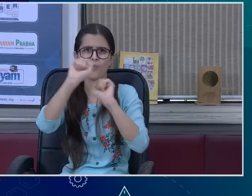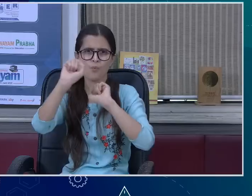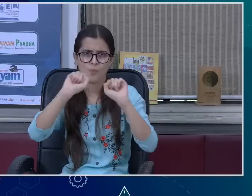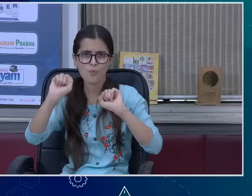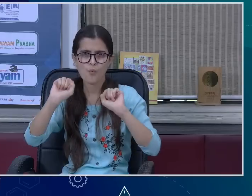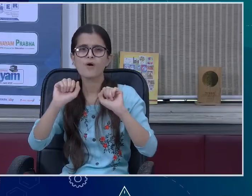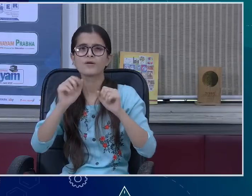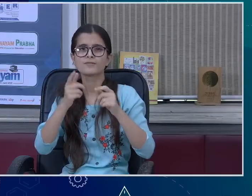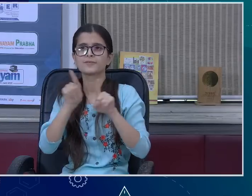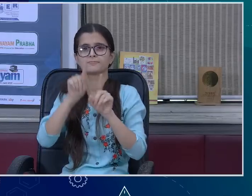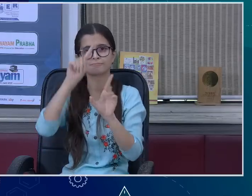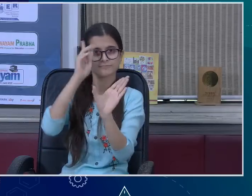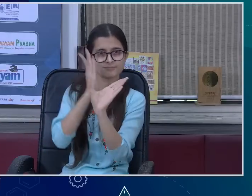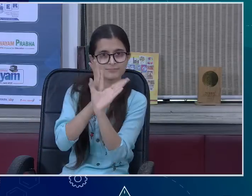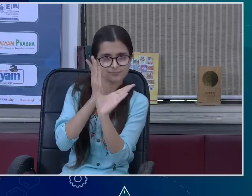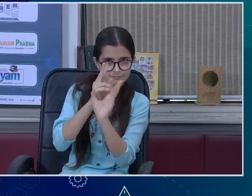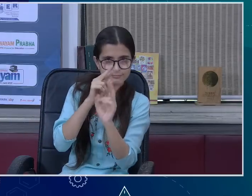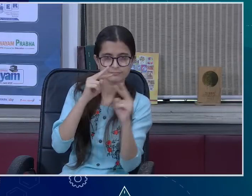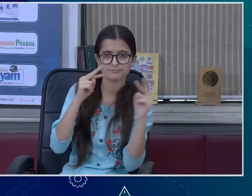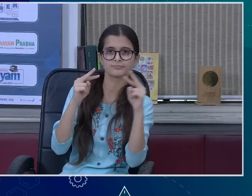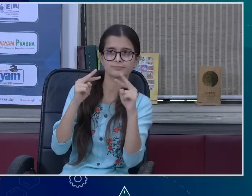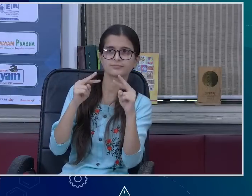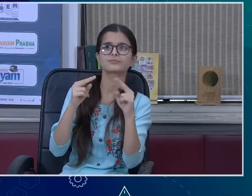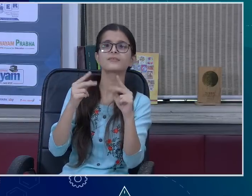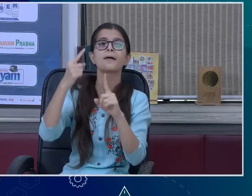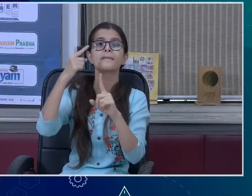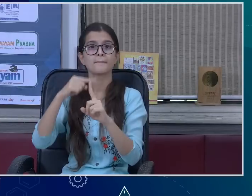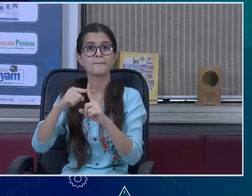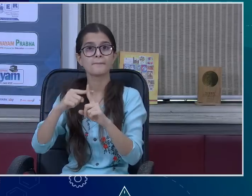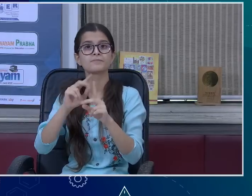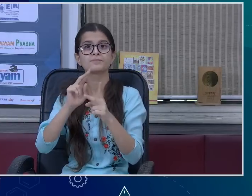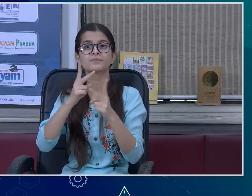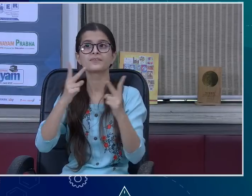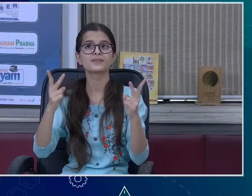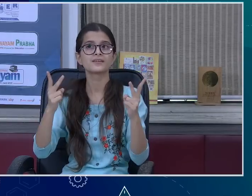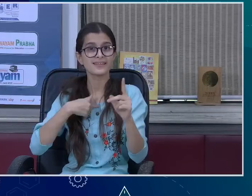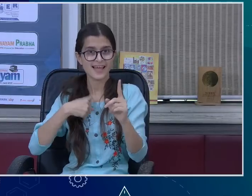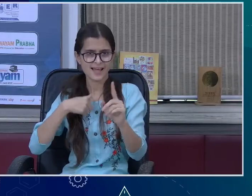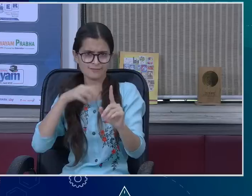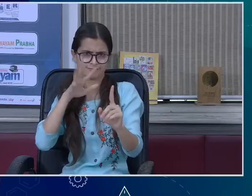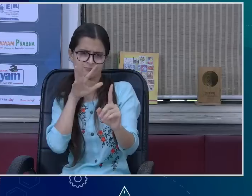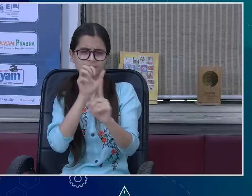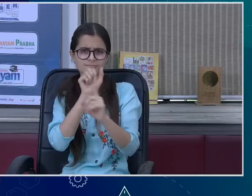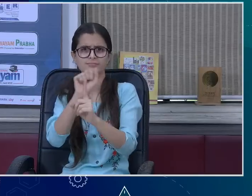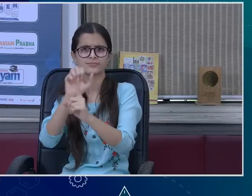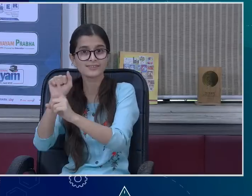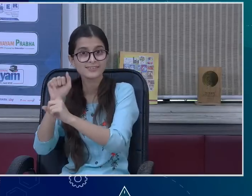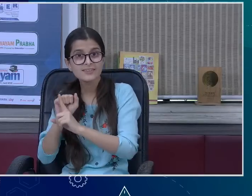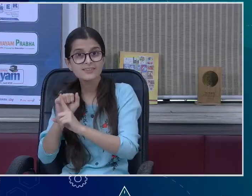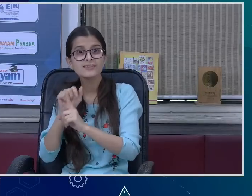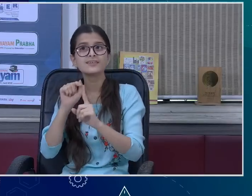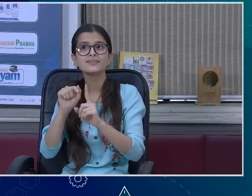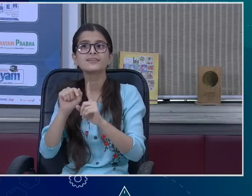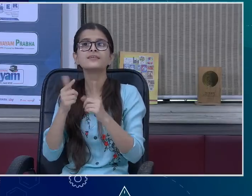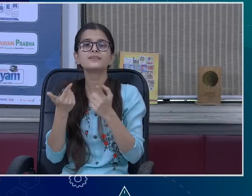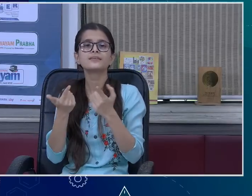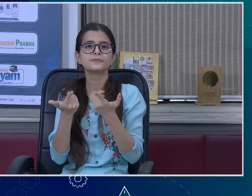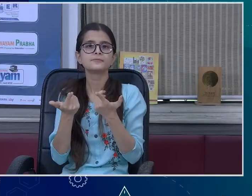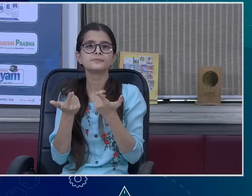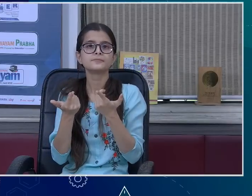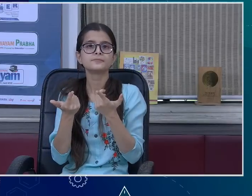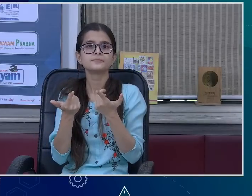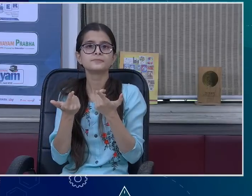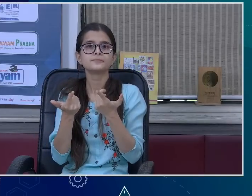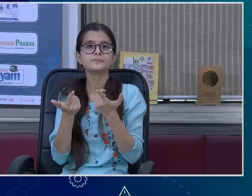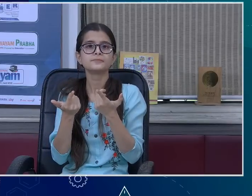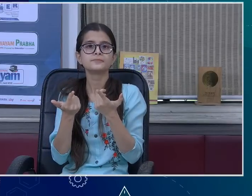school psychologists and different personnel who will help us in identifying the disabilities,